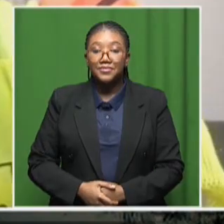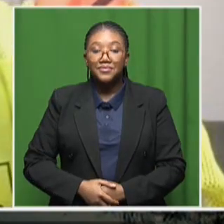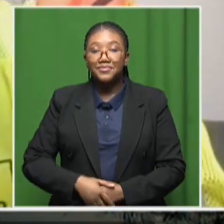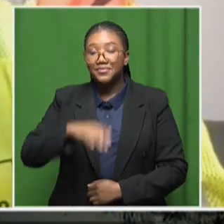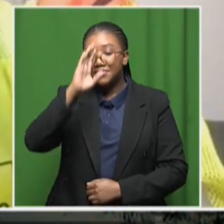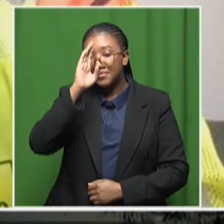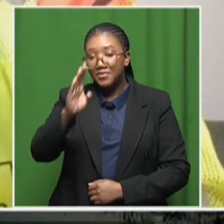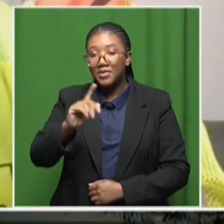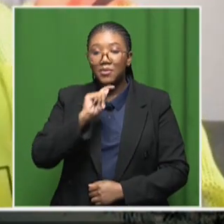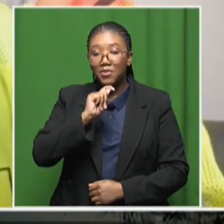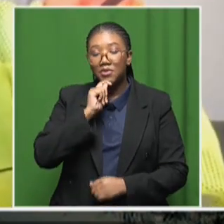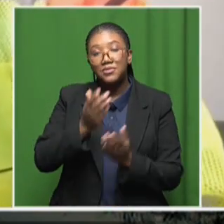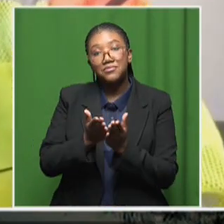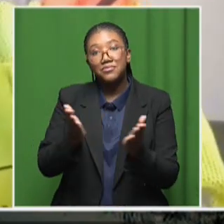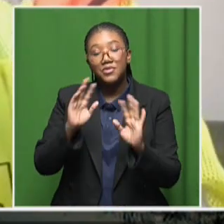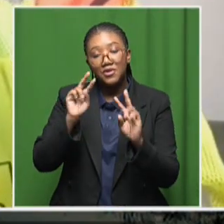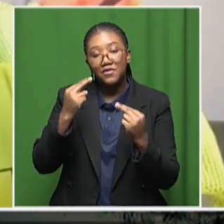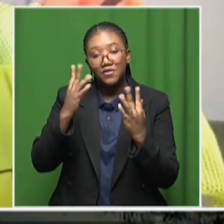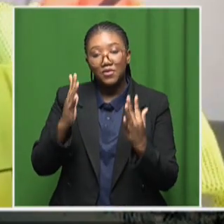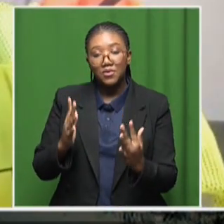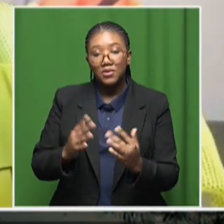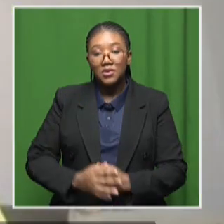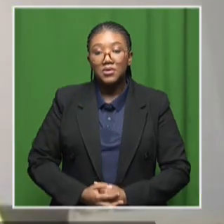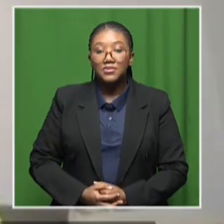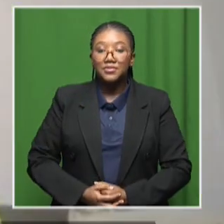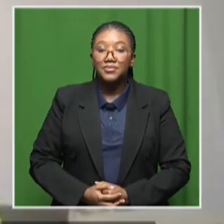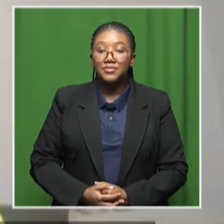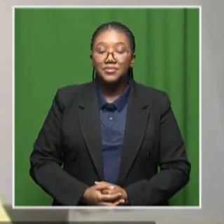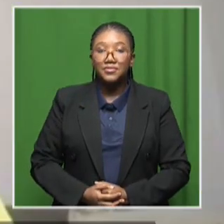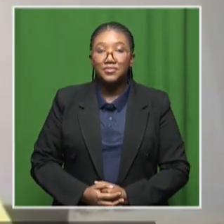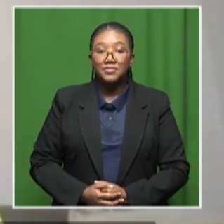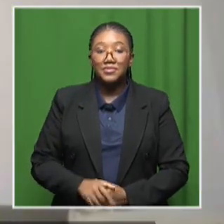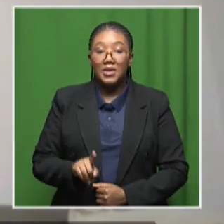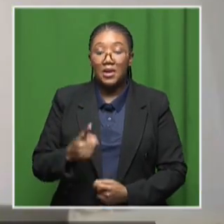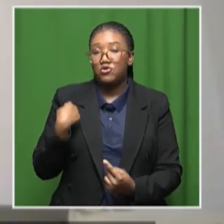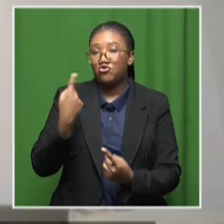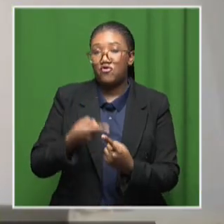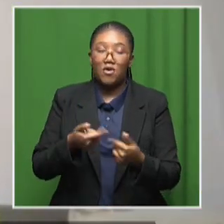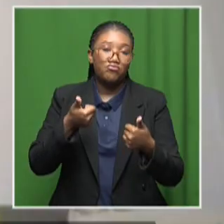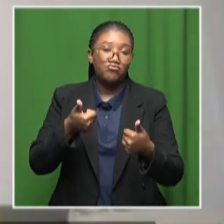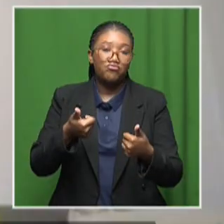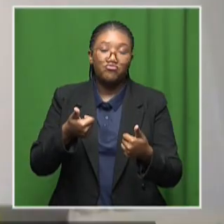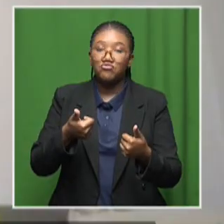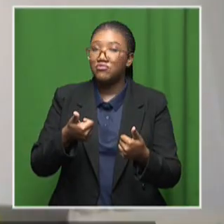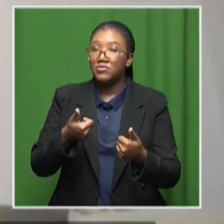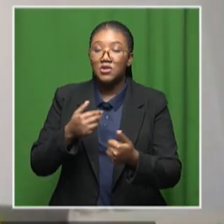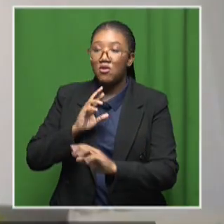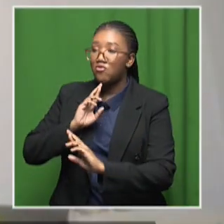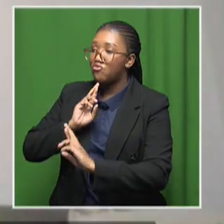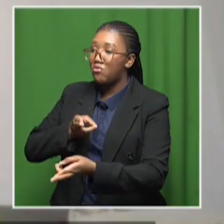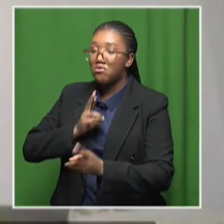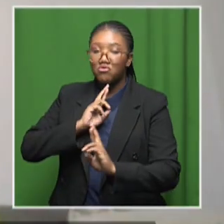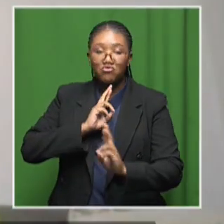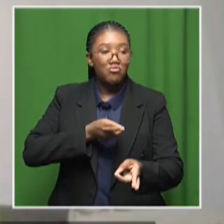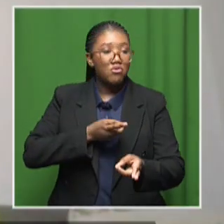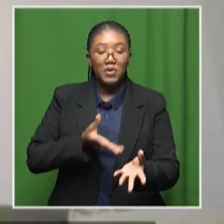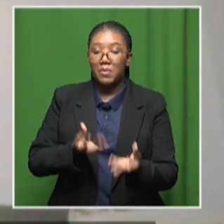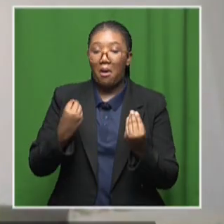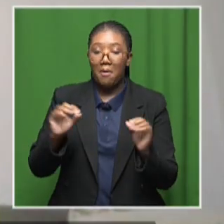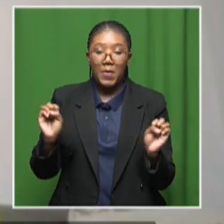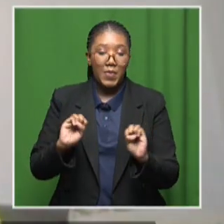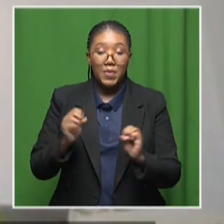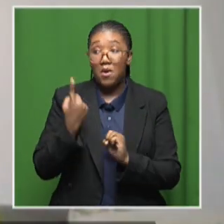Good morning, Leanne, and morning to the viewers. So far, so good. We have not yet recorded any